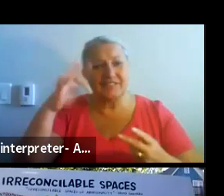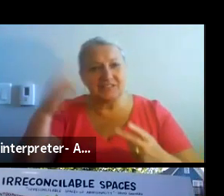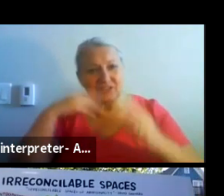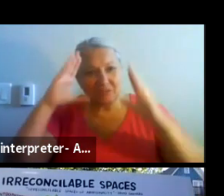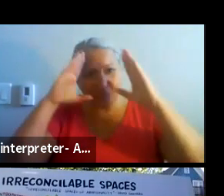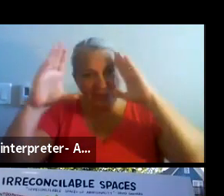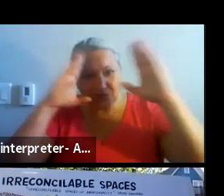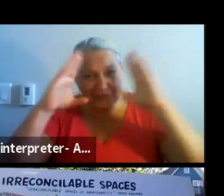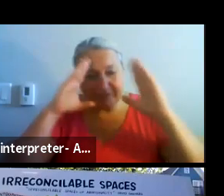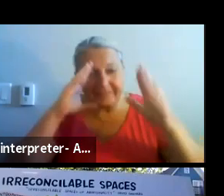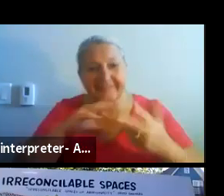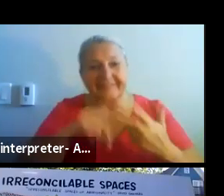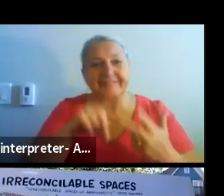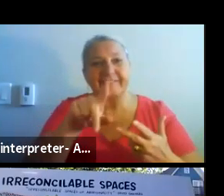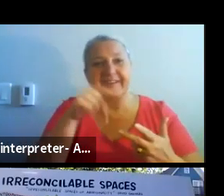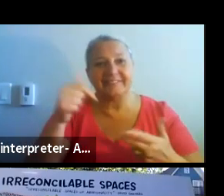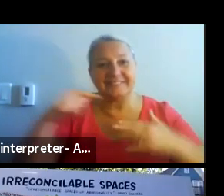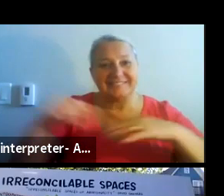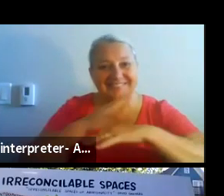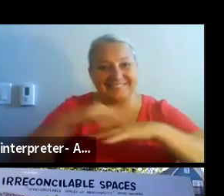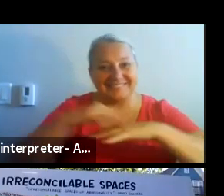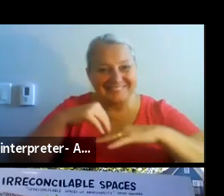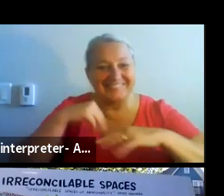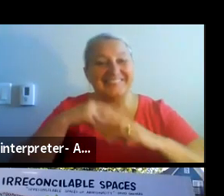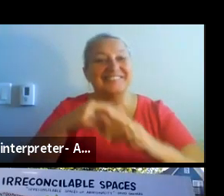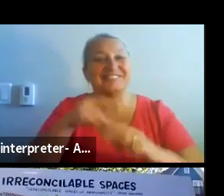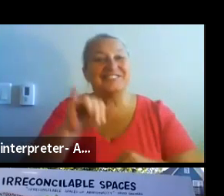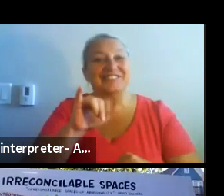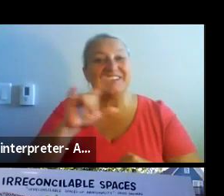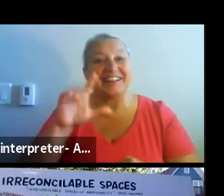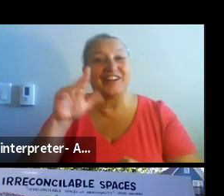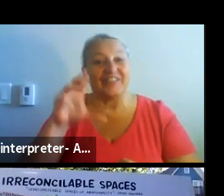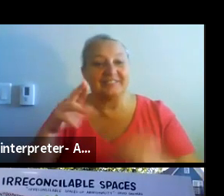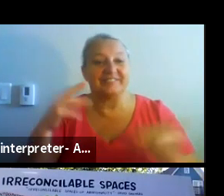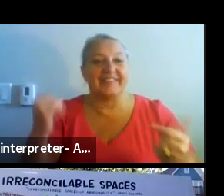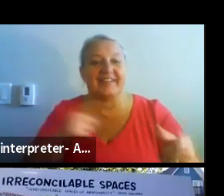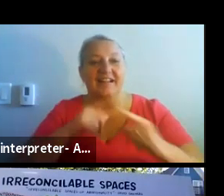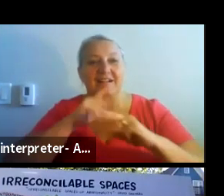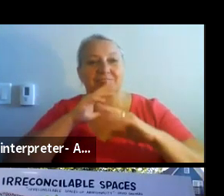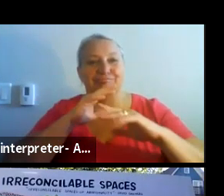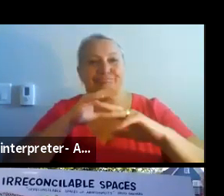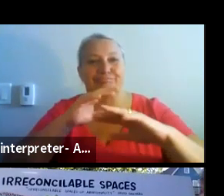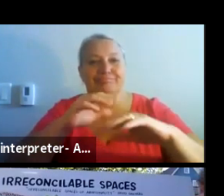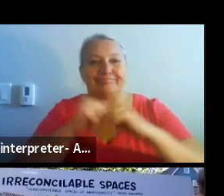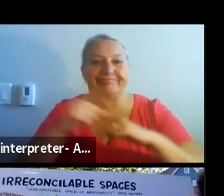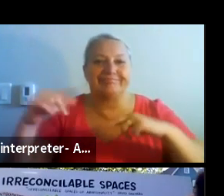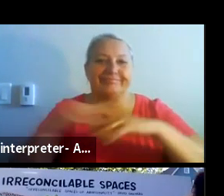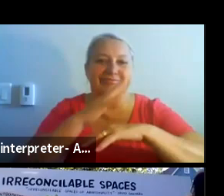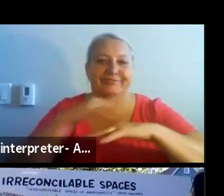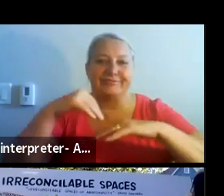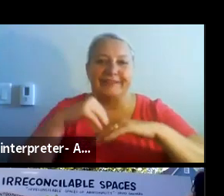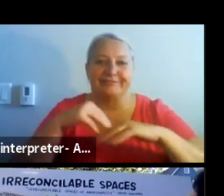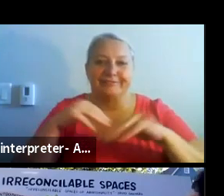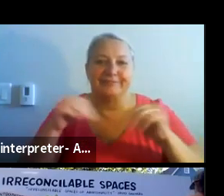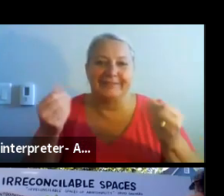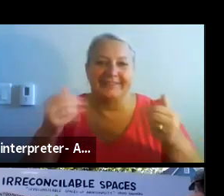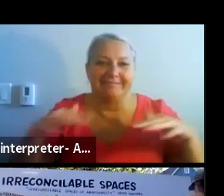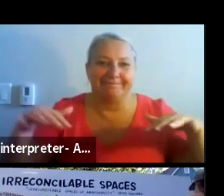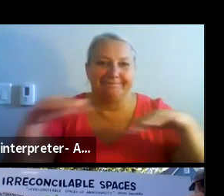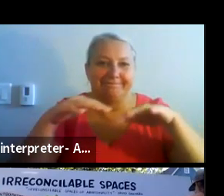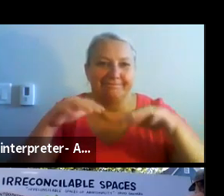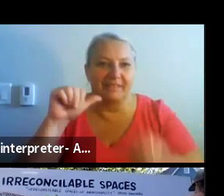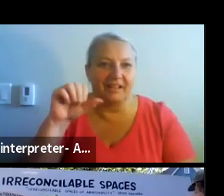Kwekwe. Jill Carter Nadishnikas, Anishnabe, Kaya Ashkenazi Kwayandal,